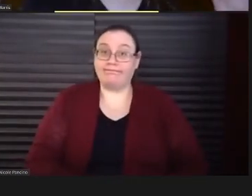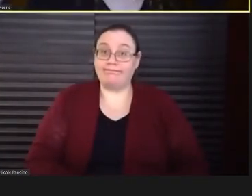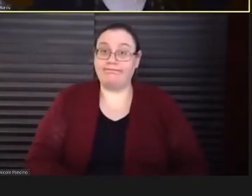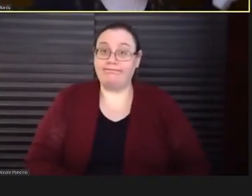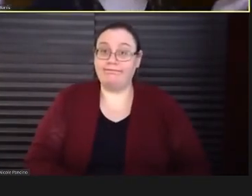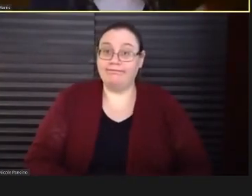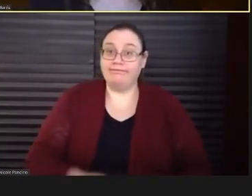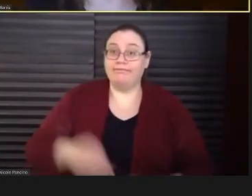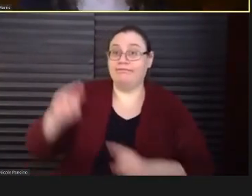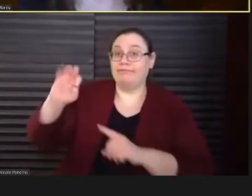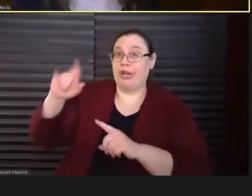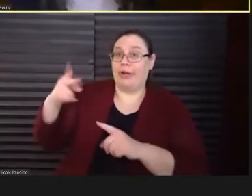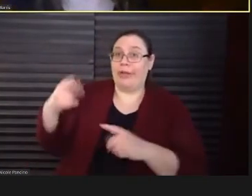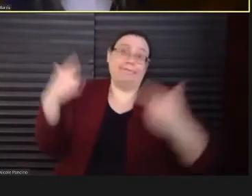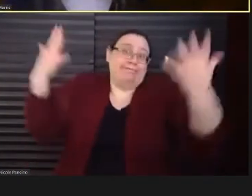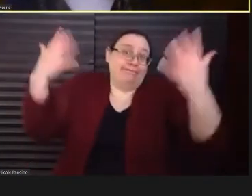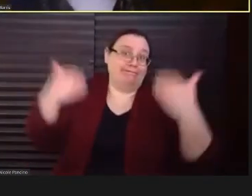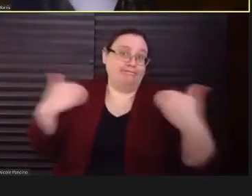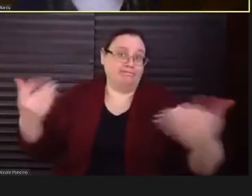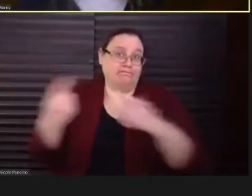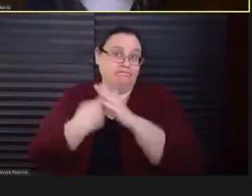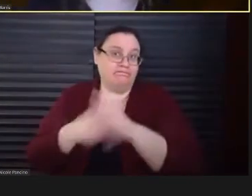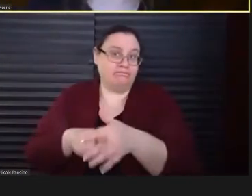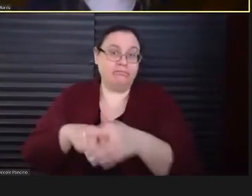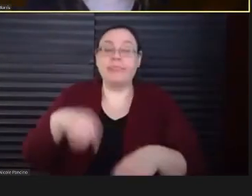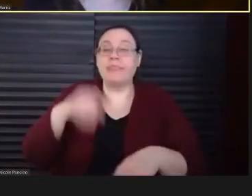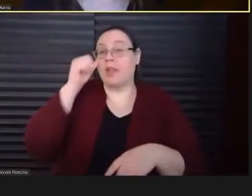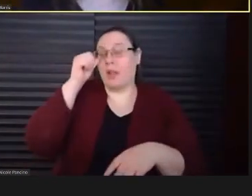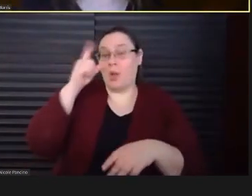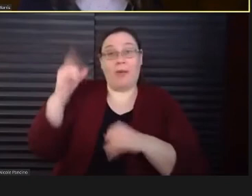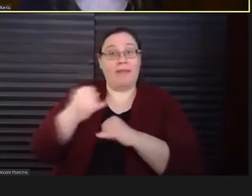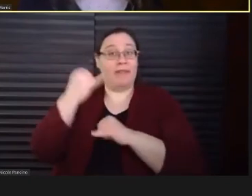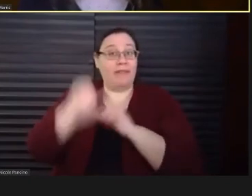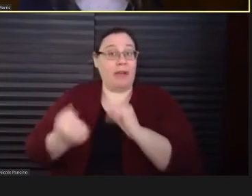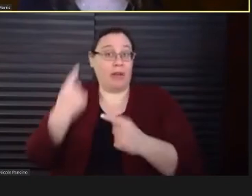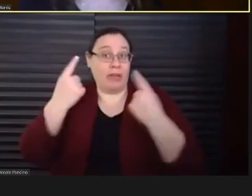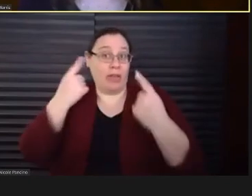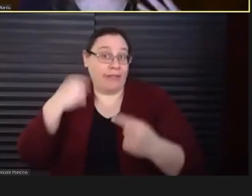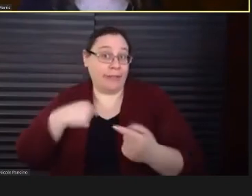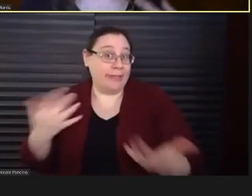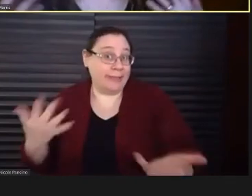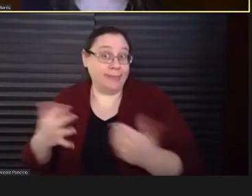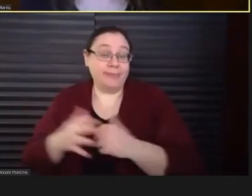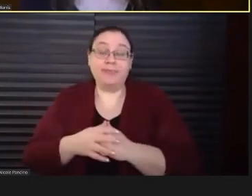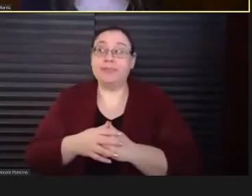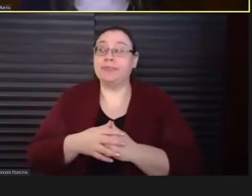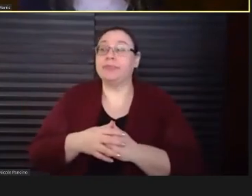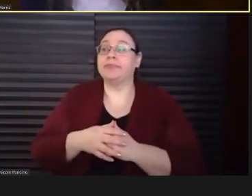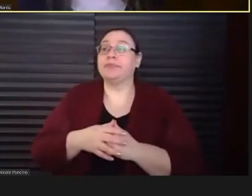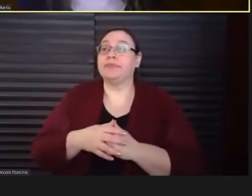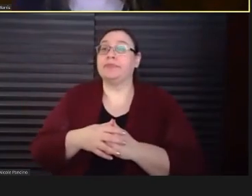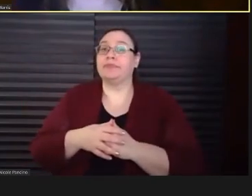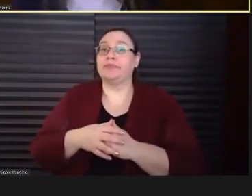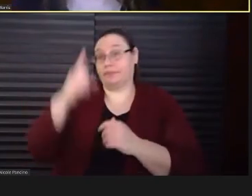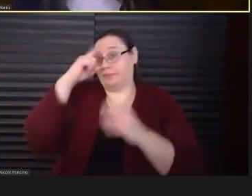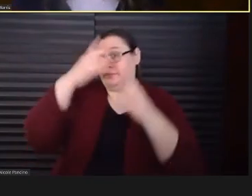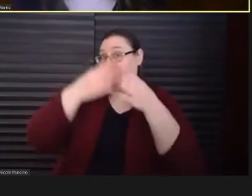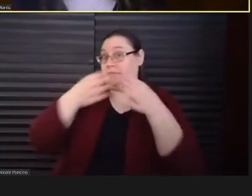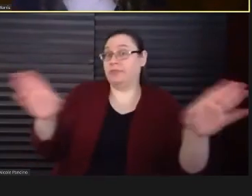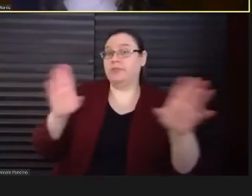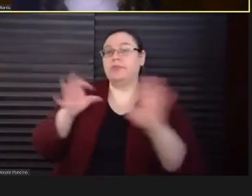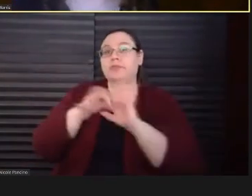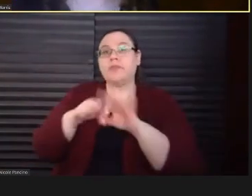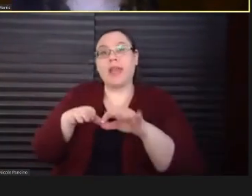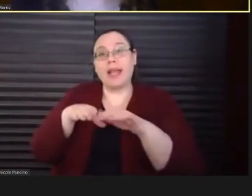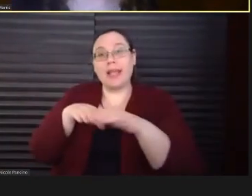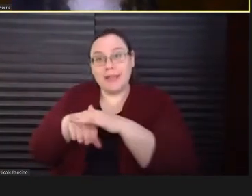Sure, I can kick it off. I guess one kind of final thought is thinking broadly about accessibility. You